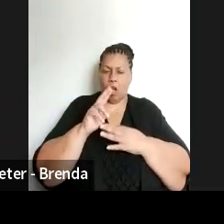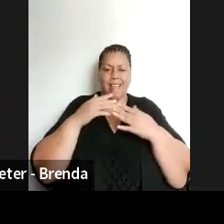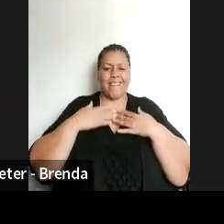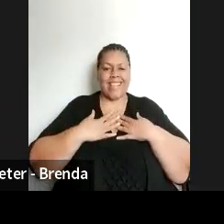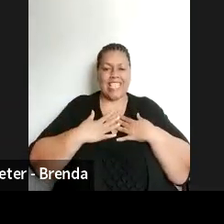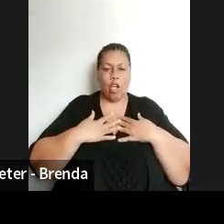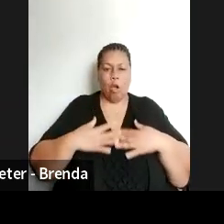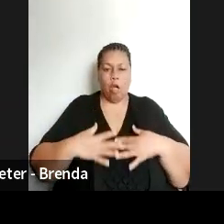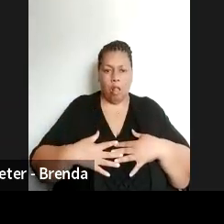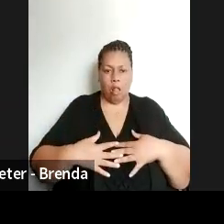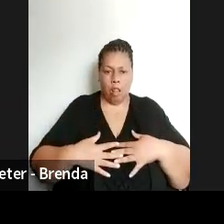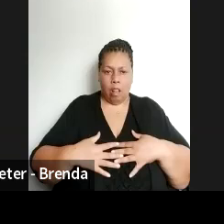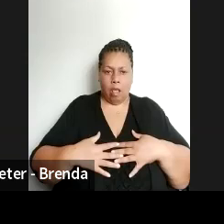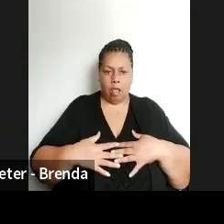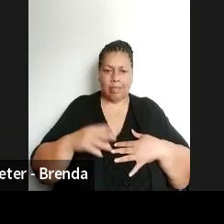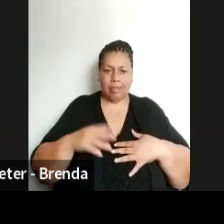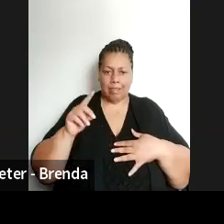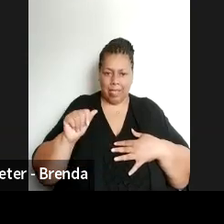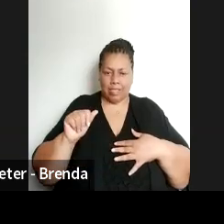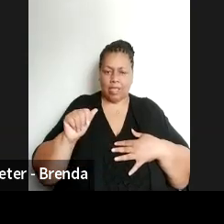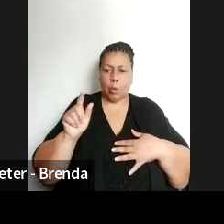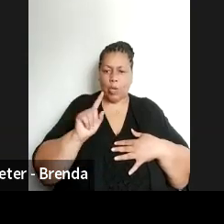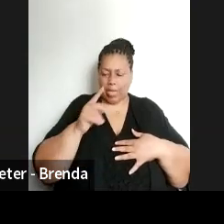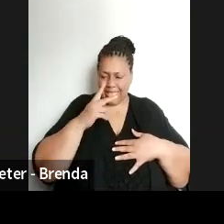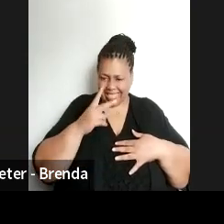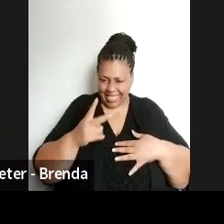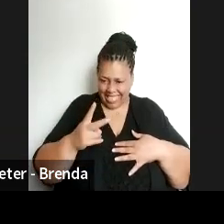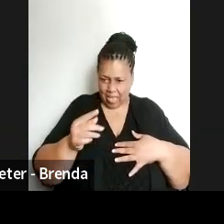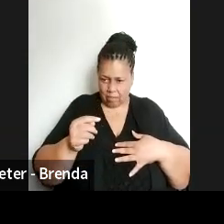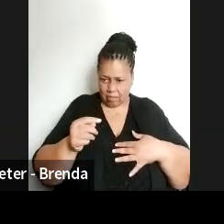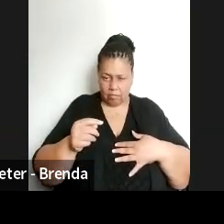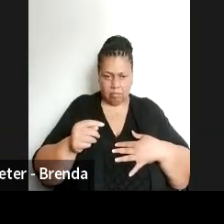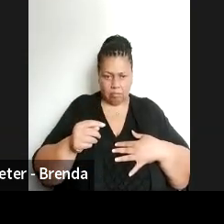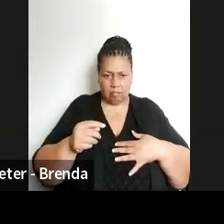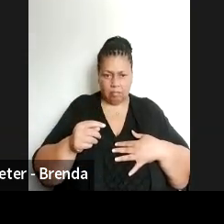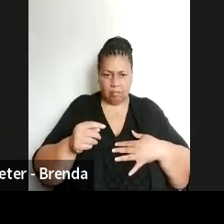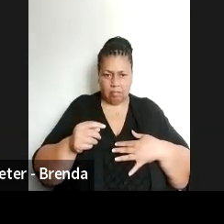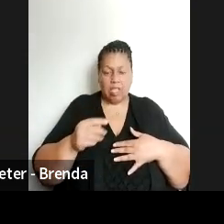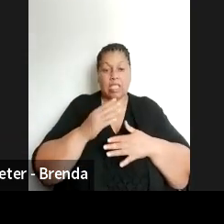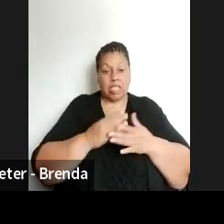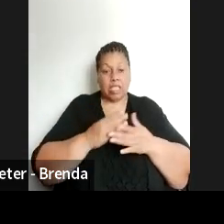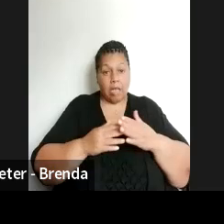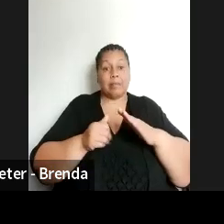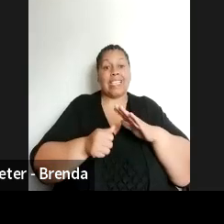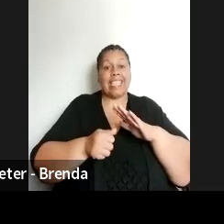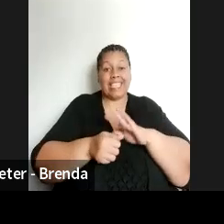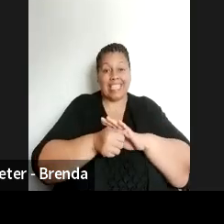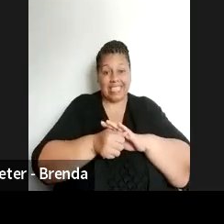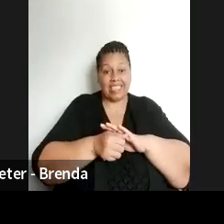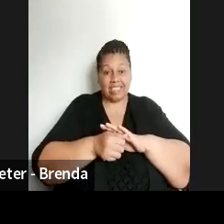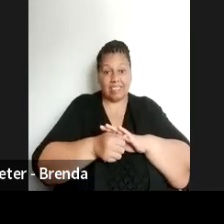disability where you can see it, and some are hidden. Why don't you